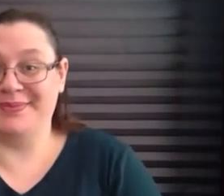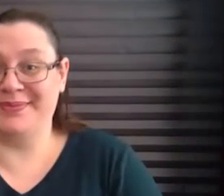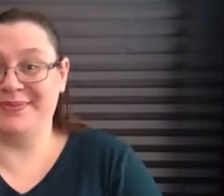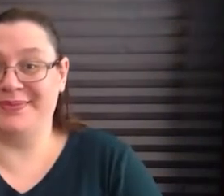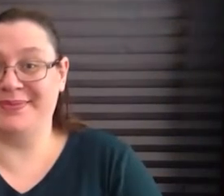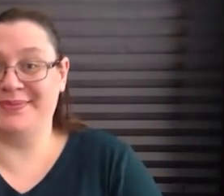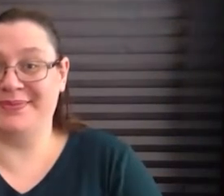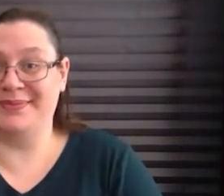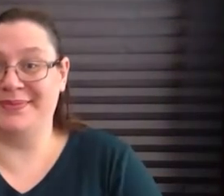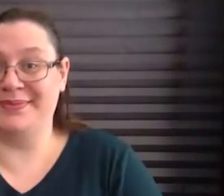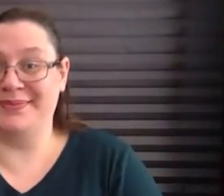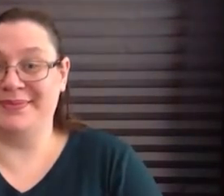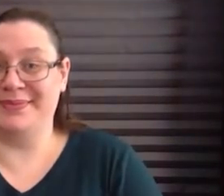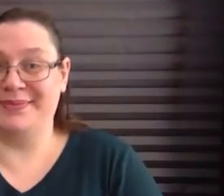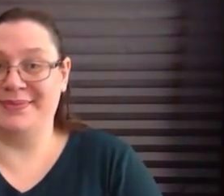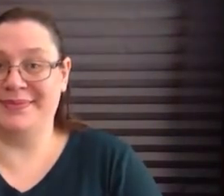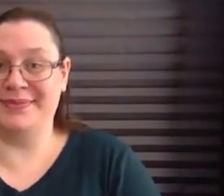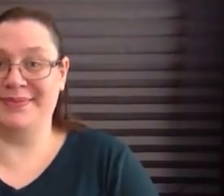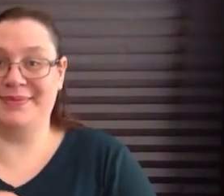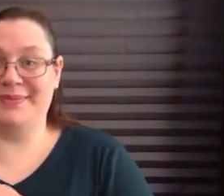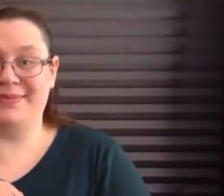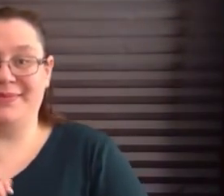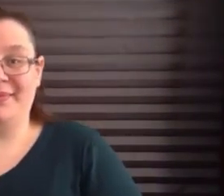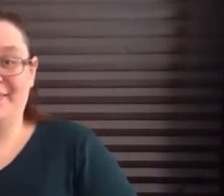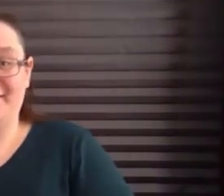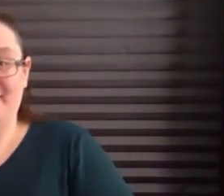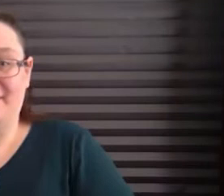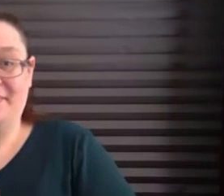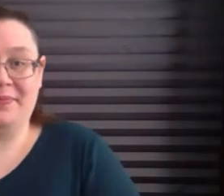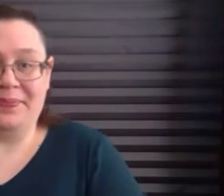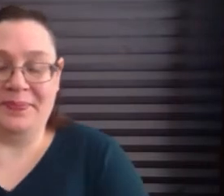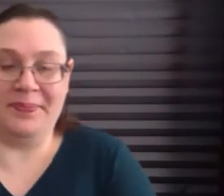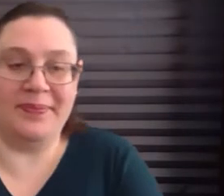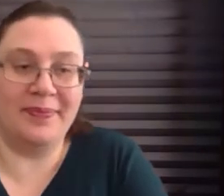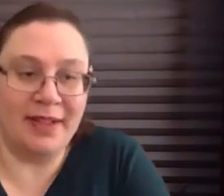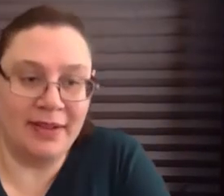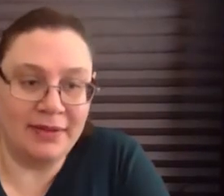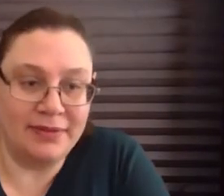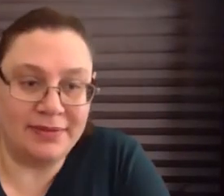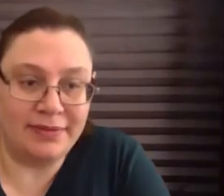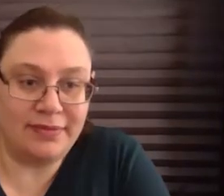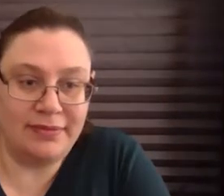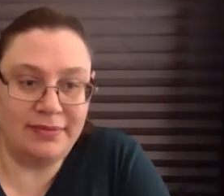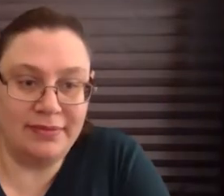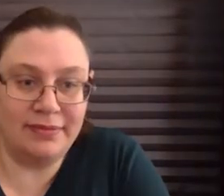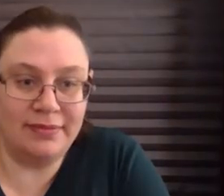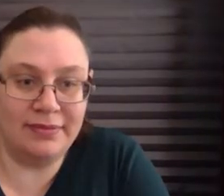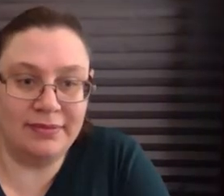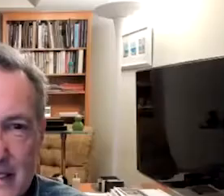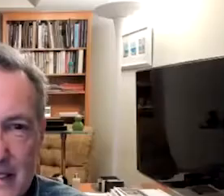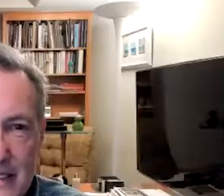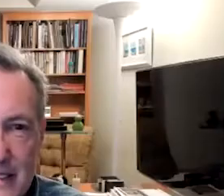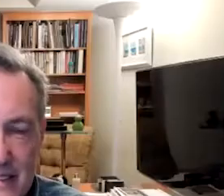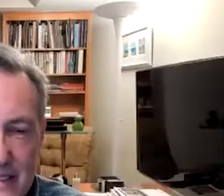introduction. Hello, Jeff. It's so nice to see you. Jeff is the president of the